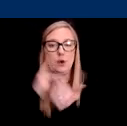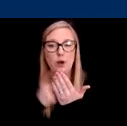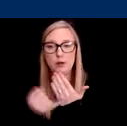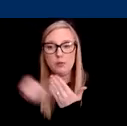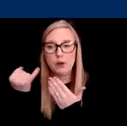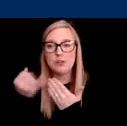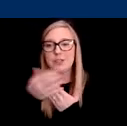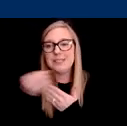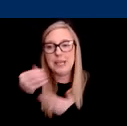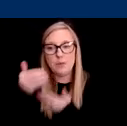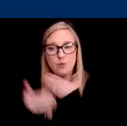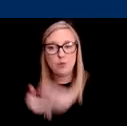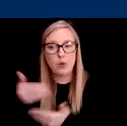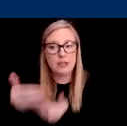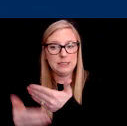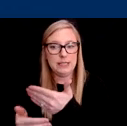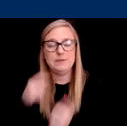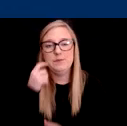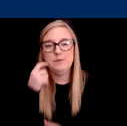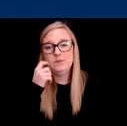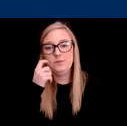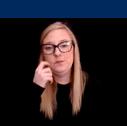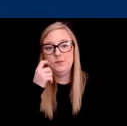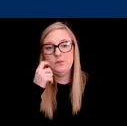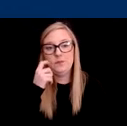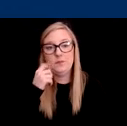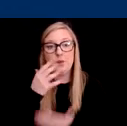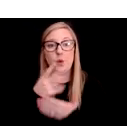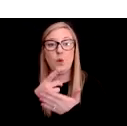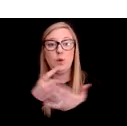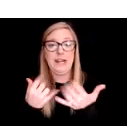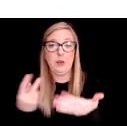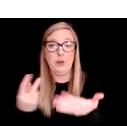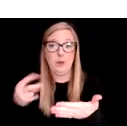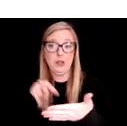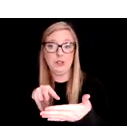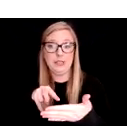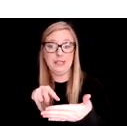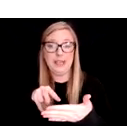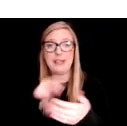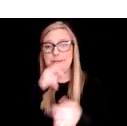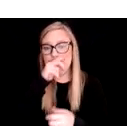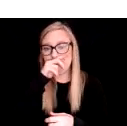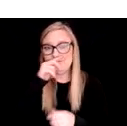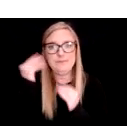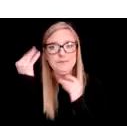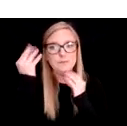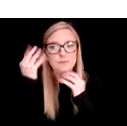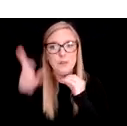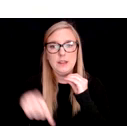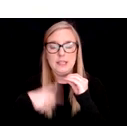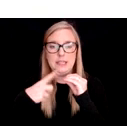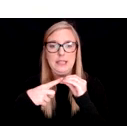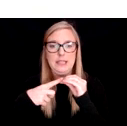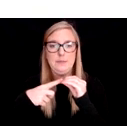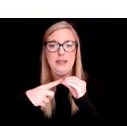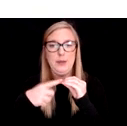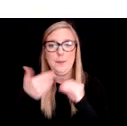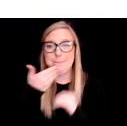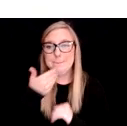process. So what we're going to look at here is really thinking about